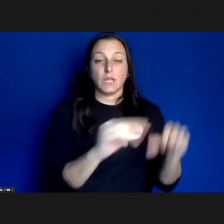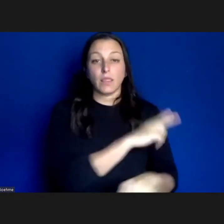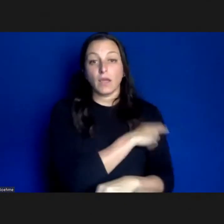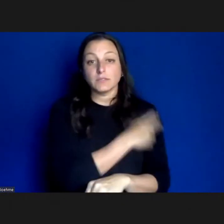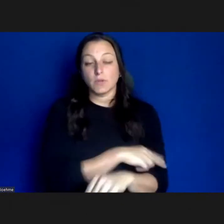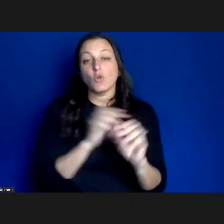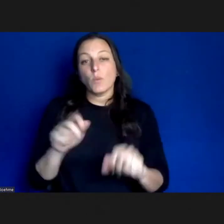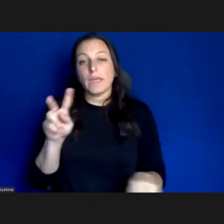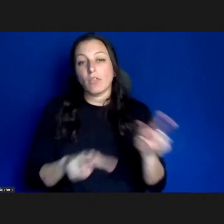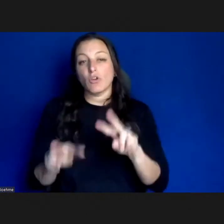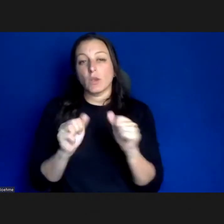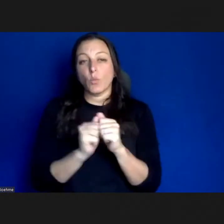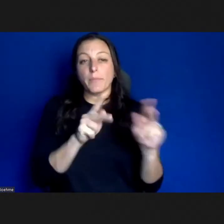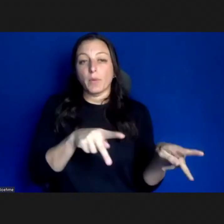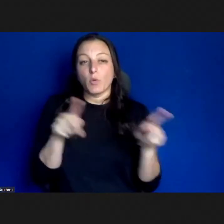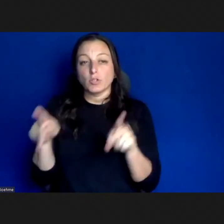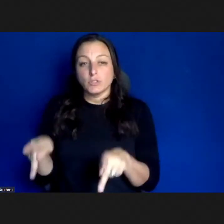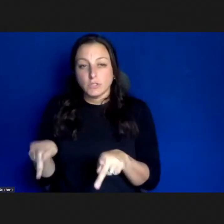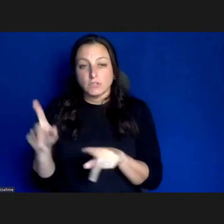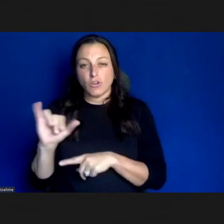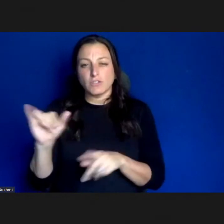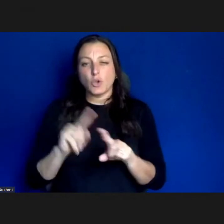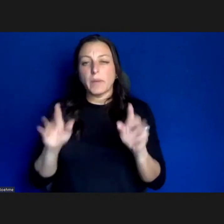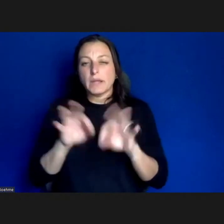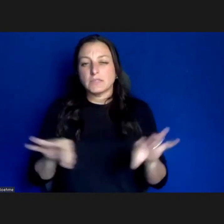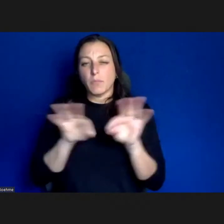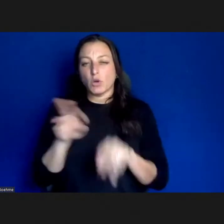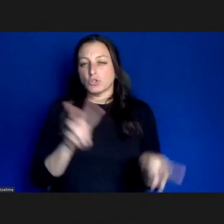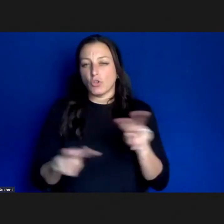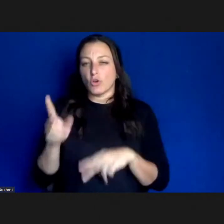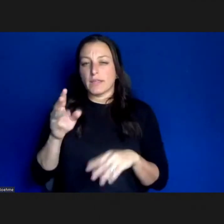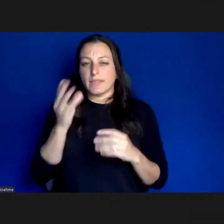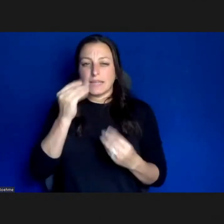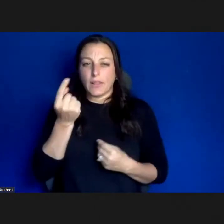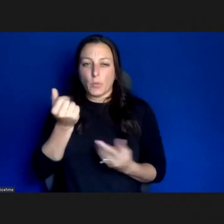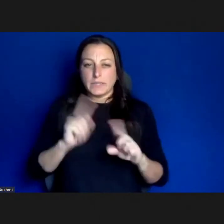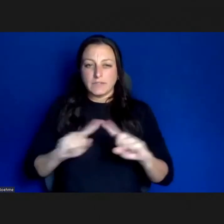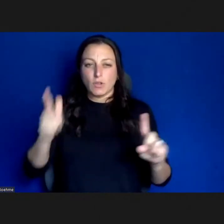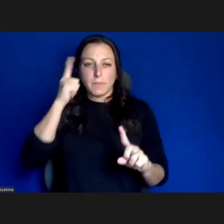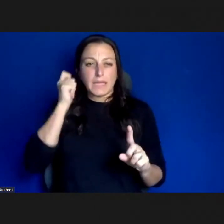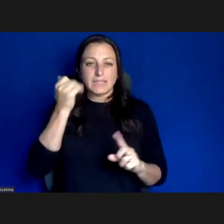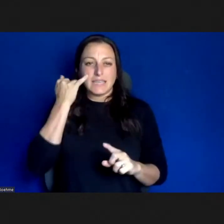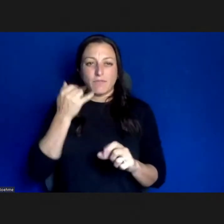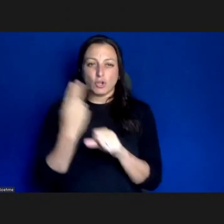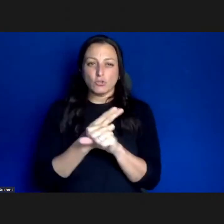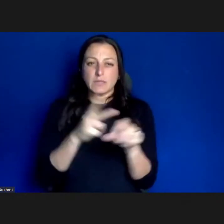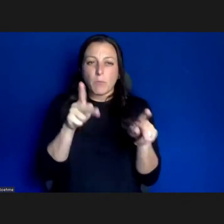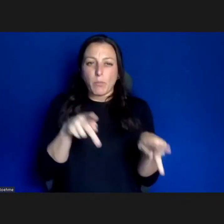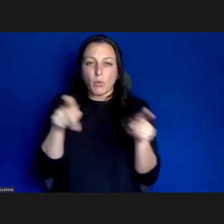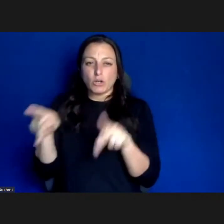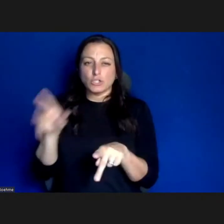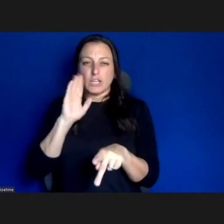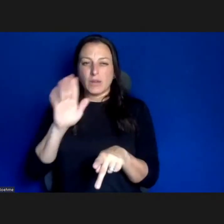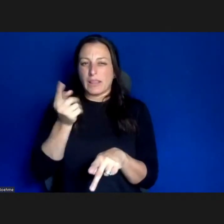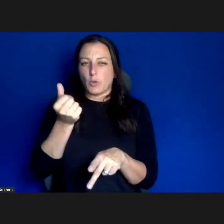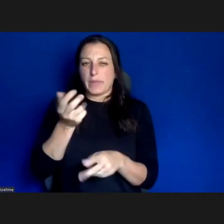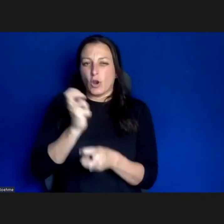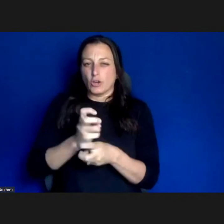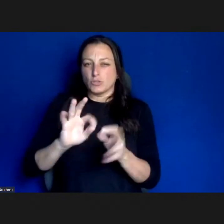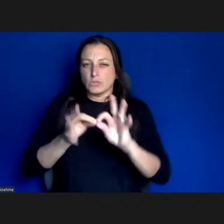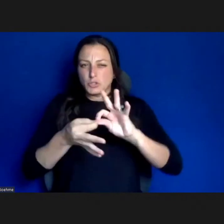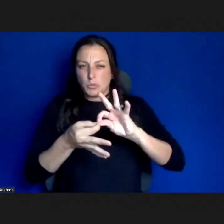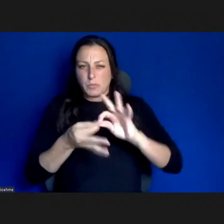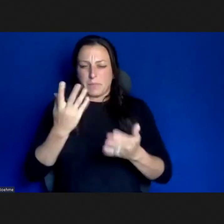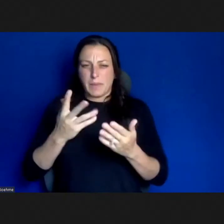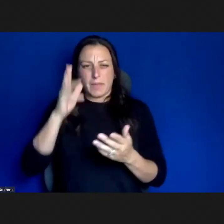I think it's important to actually look at that data a little bit differently because the proportion data can be a little misleading. And the reason the